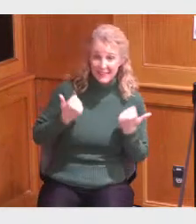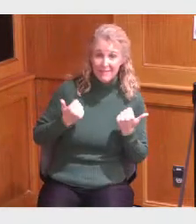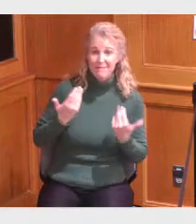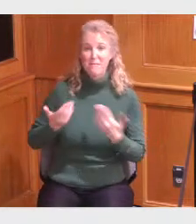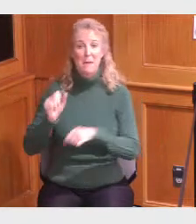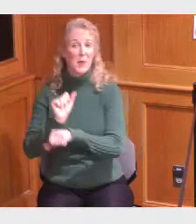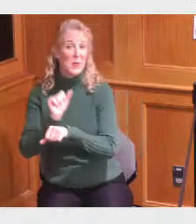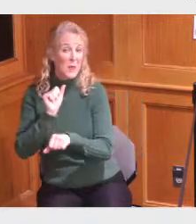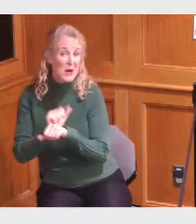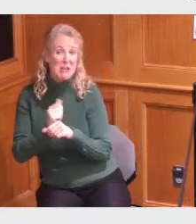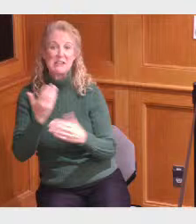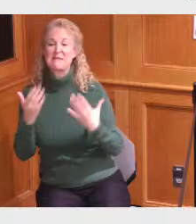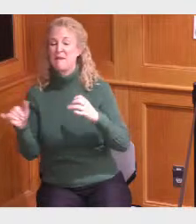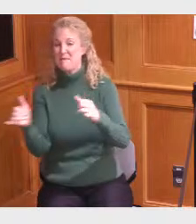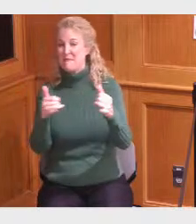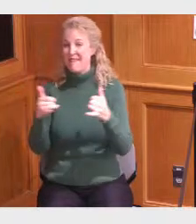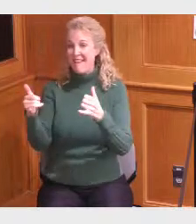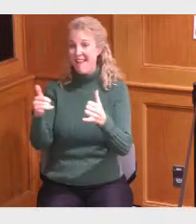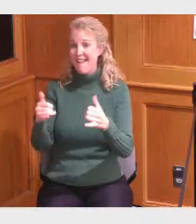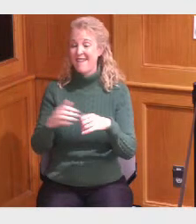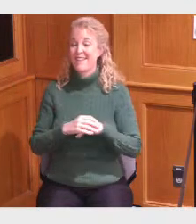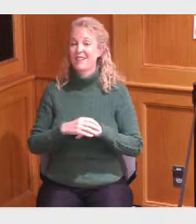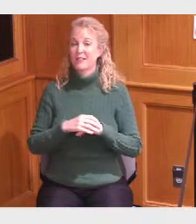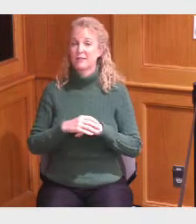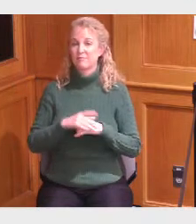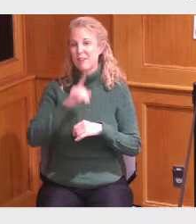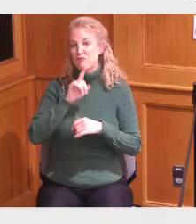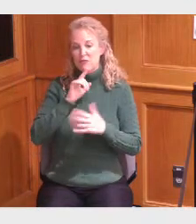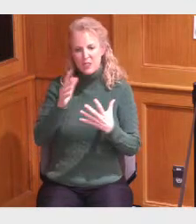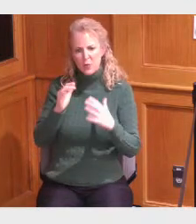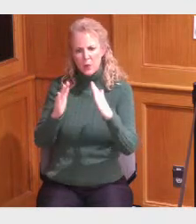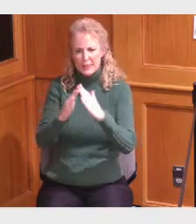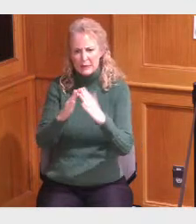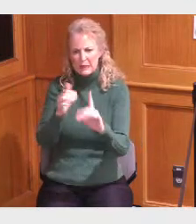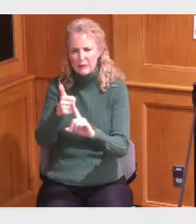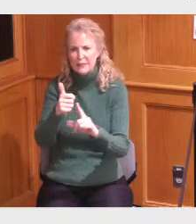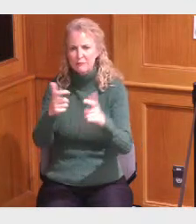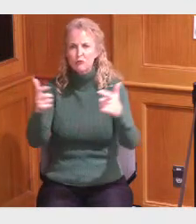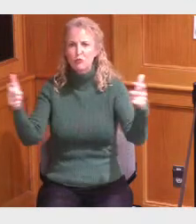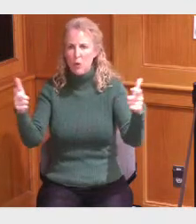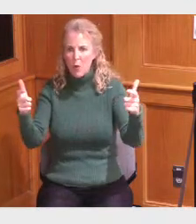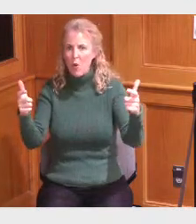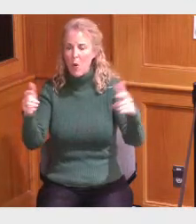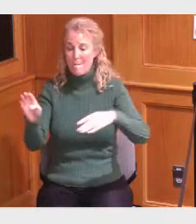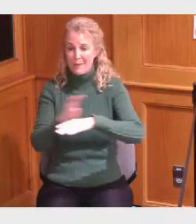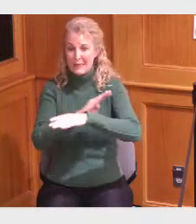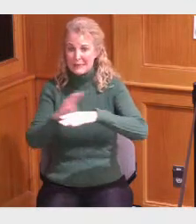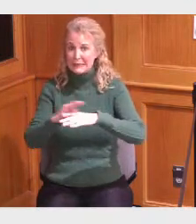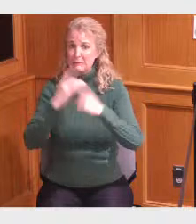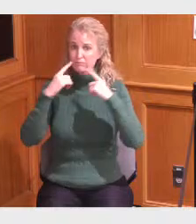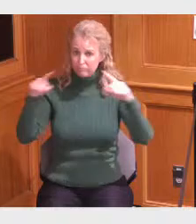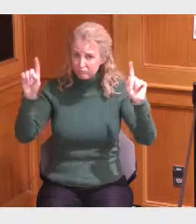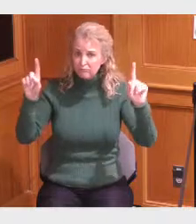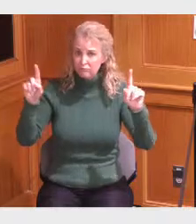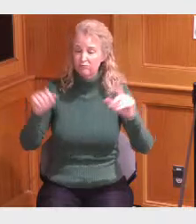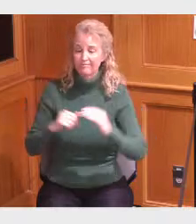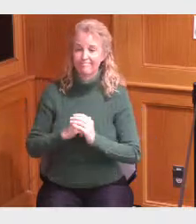play, and also advocate for just growth of downtown and support of the businesses and the needs of